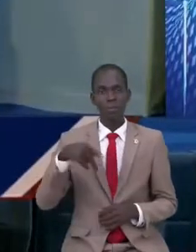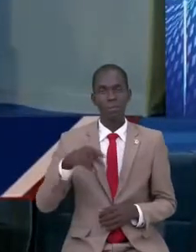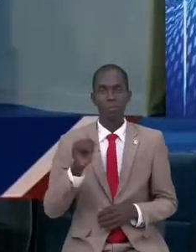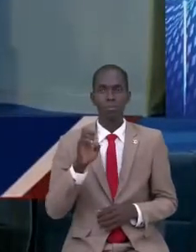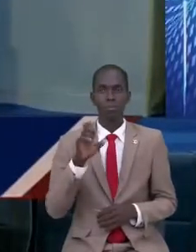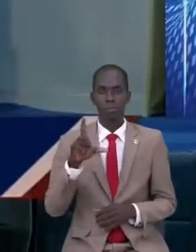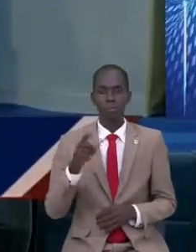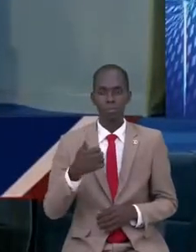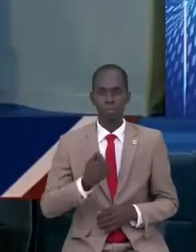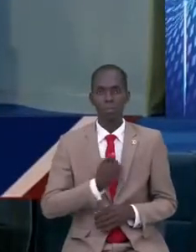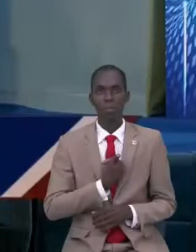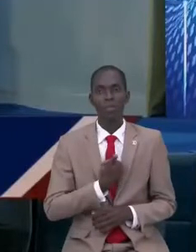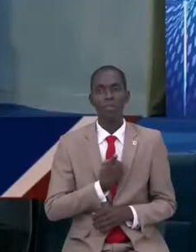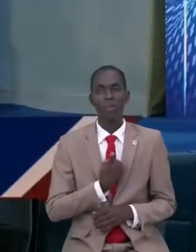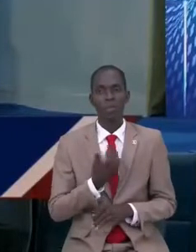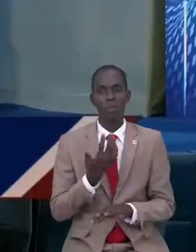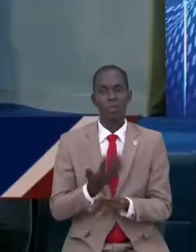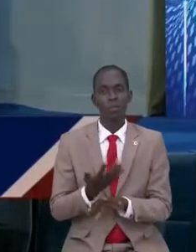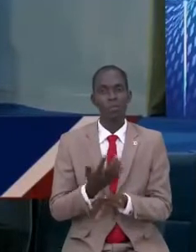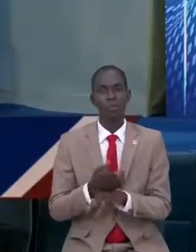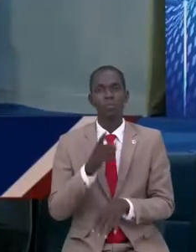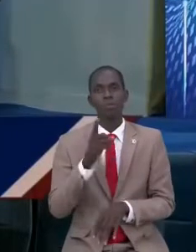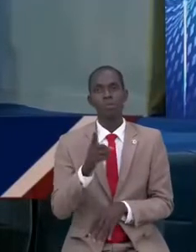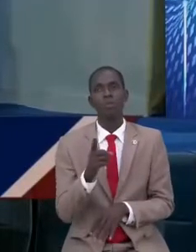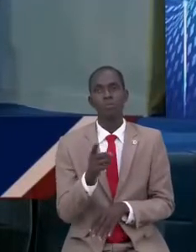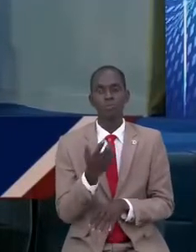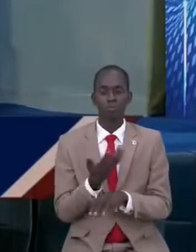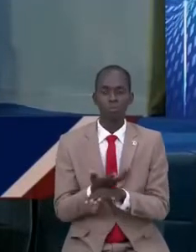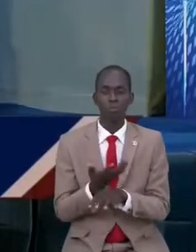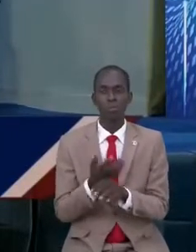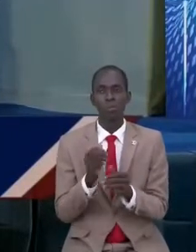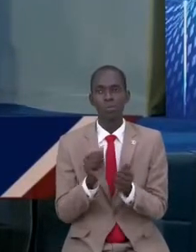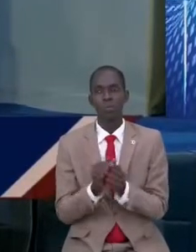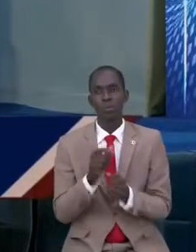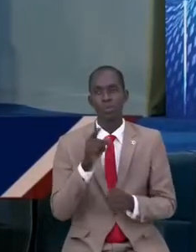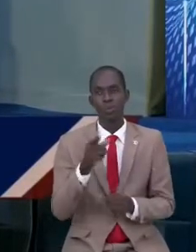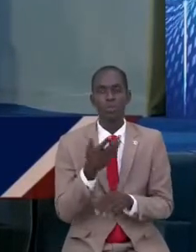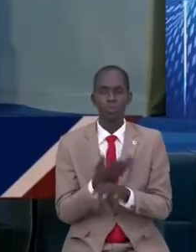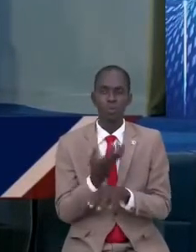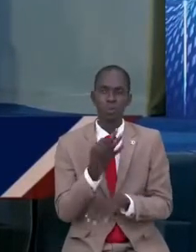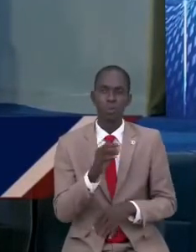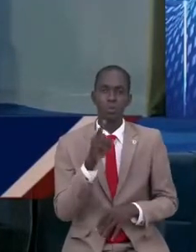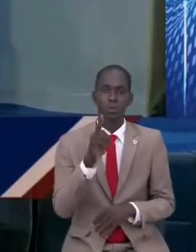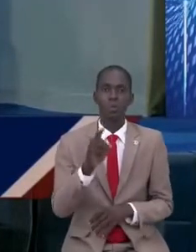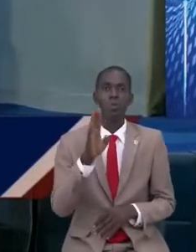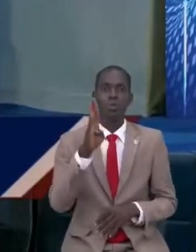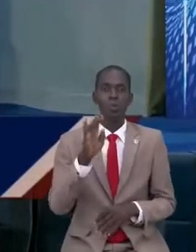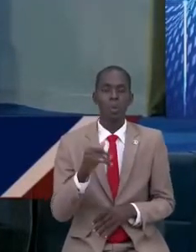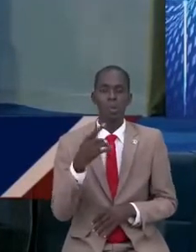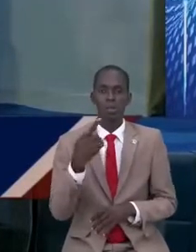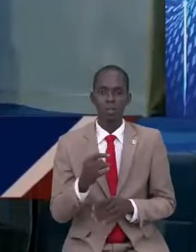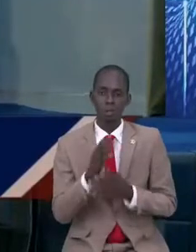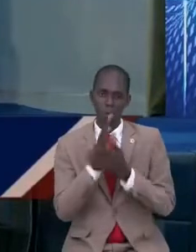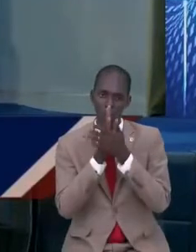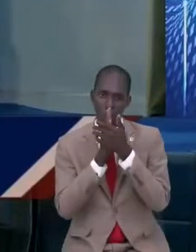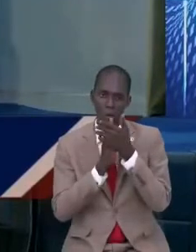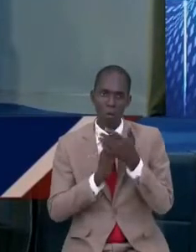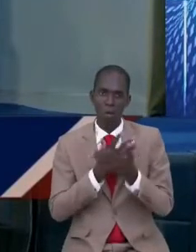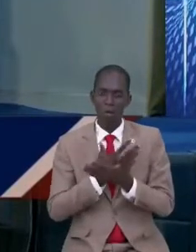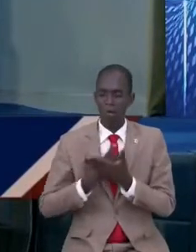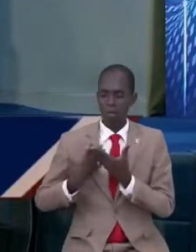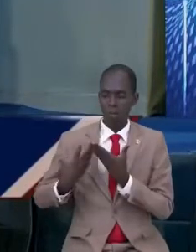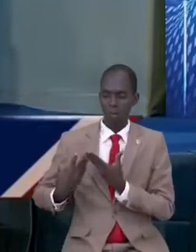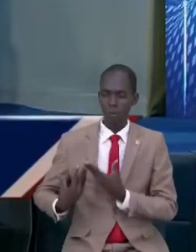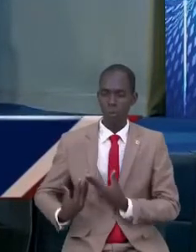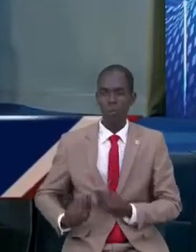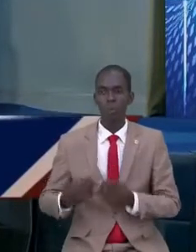myself, beseech you, plead what you beg of you by the meekness and gentleness